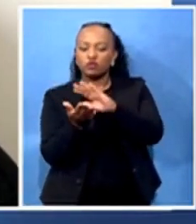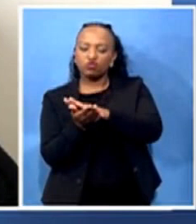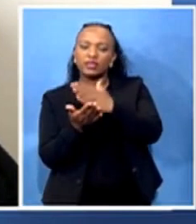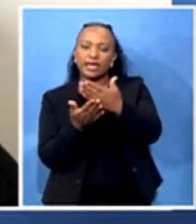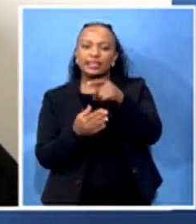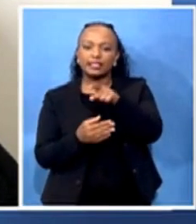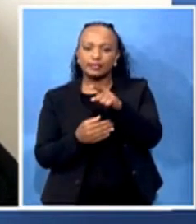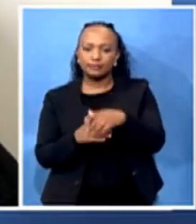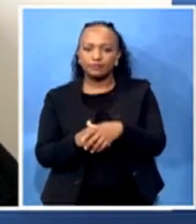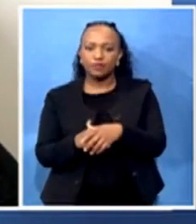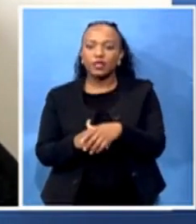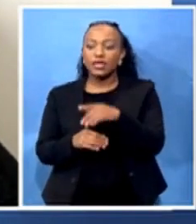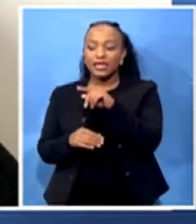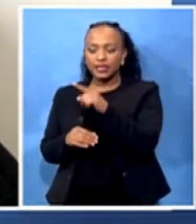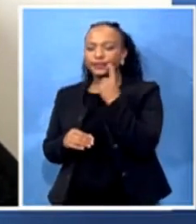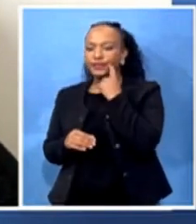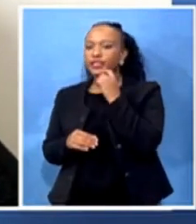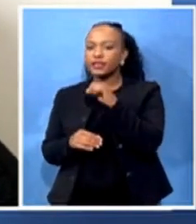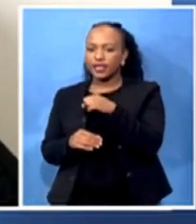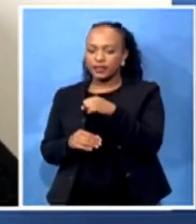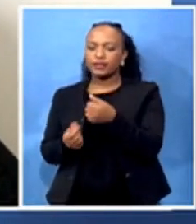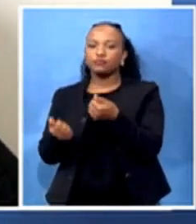easier. What made you come up with this idea?